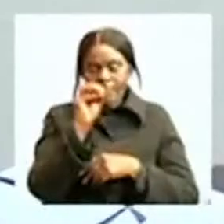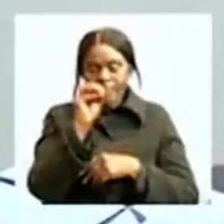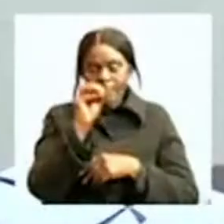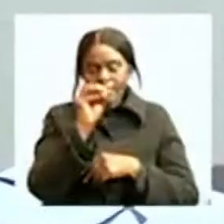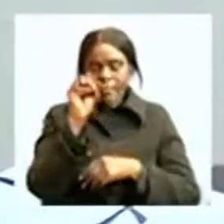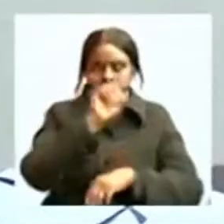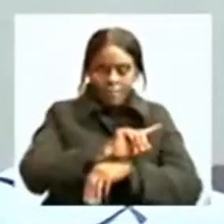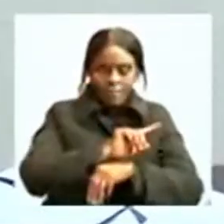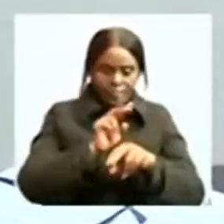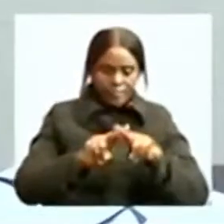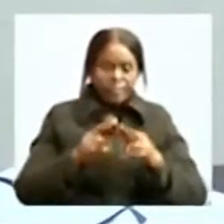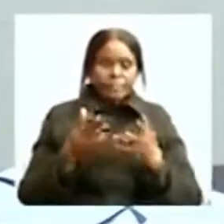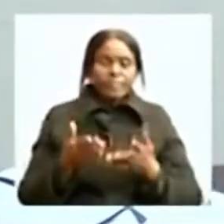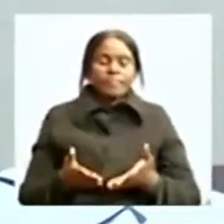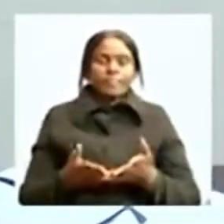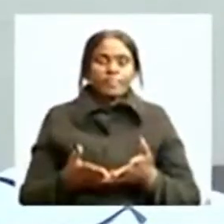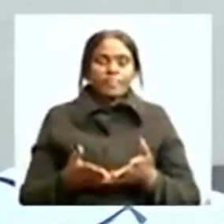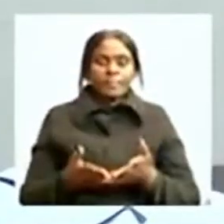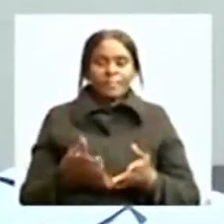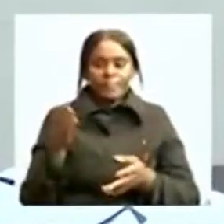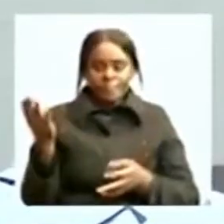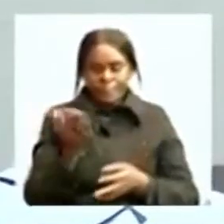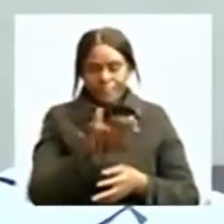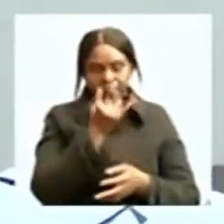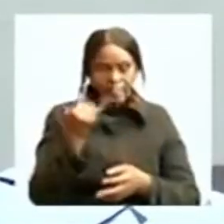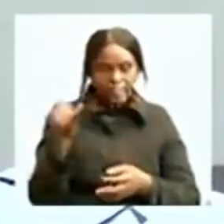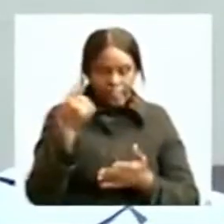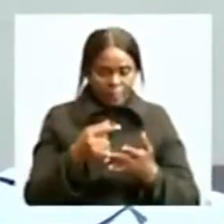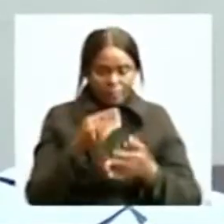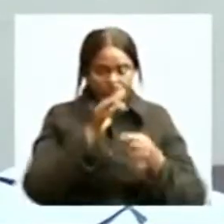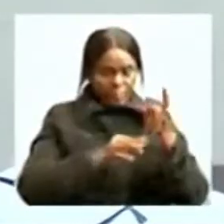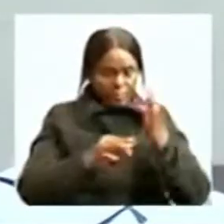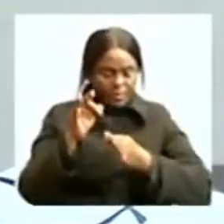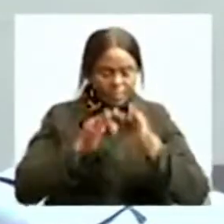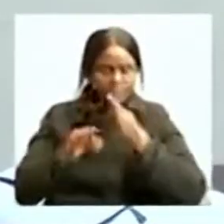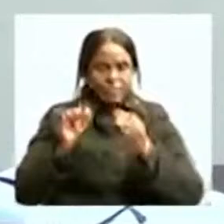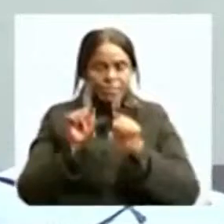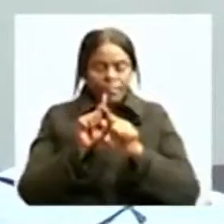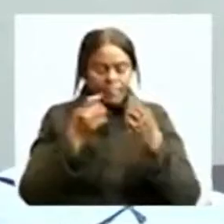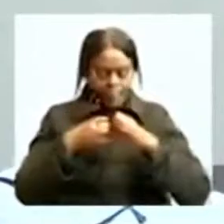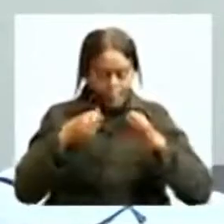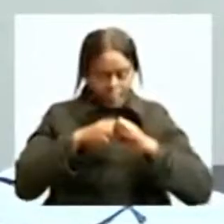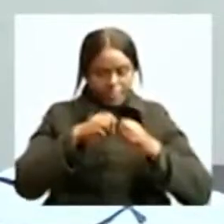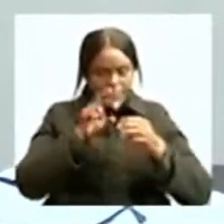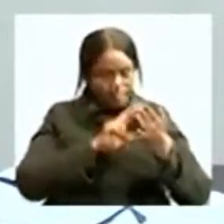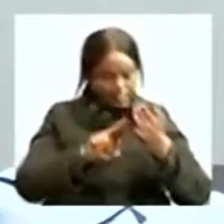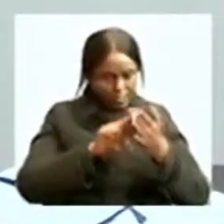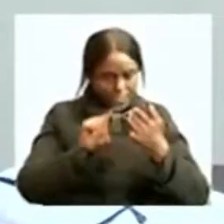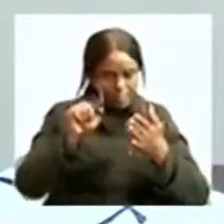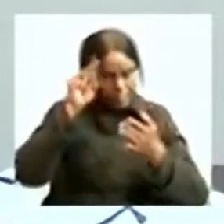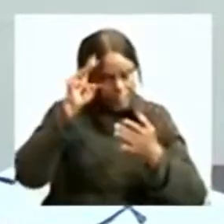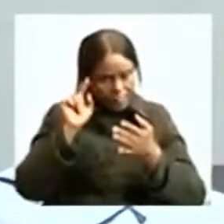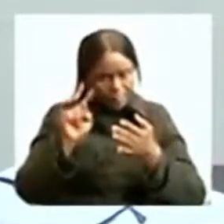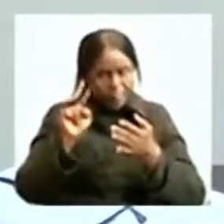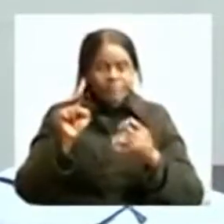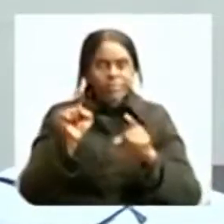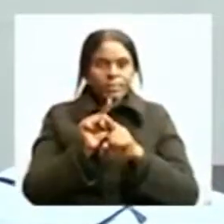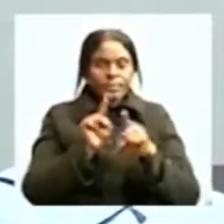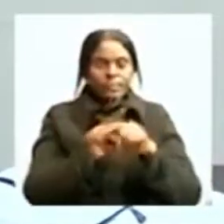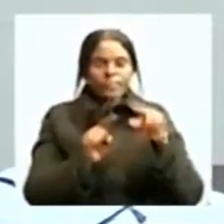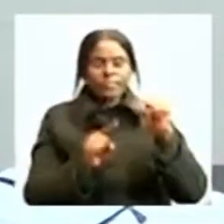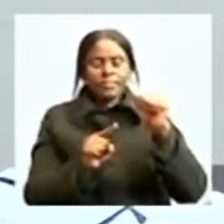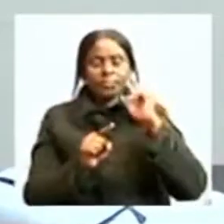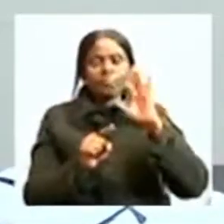Days we sit here. These are issues that are highlighted, and we even quote the ministry, we quote the